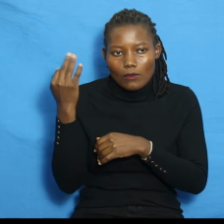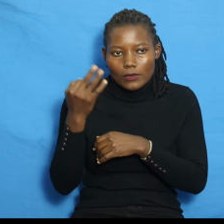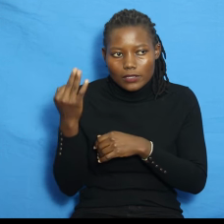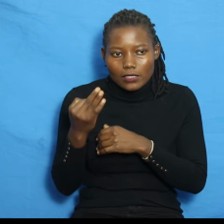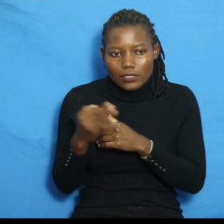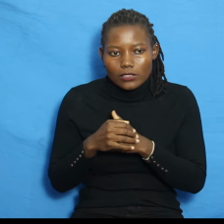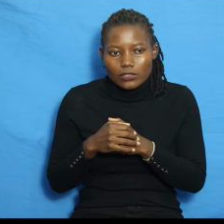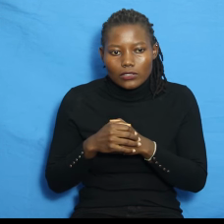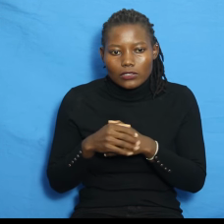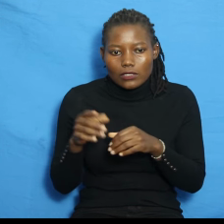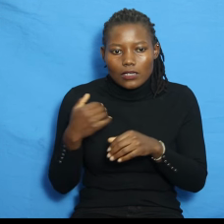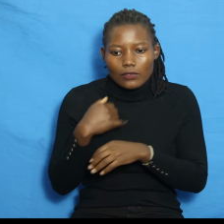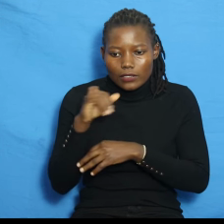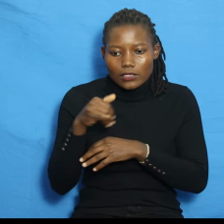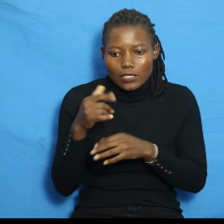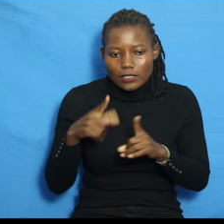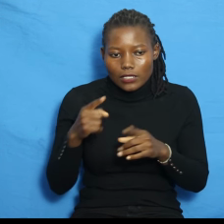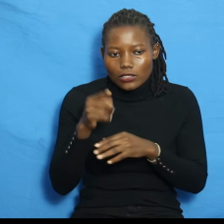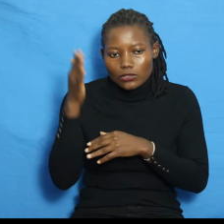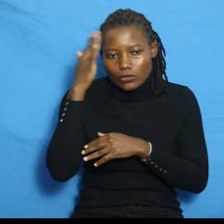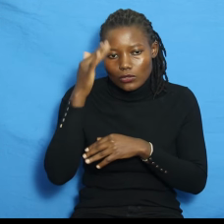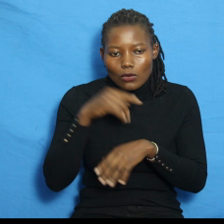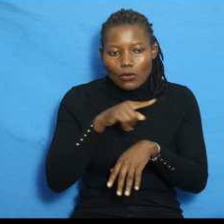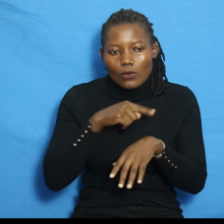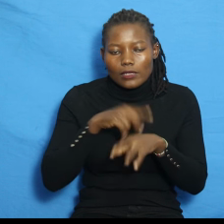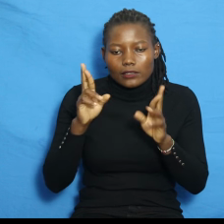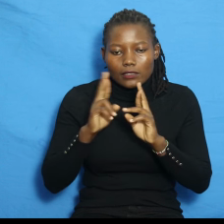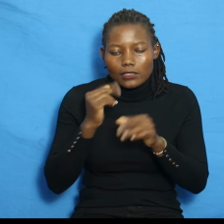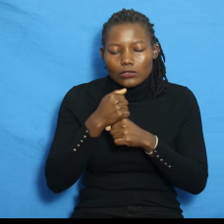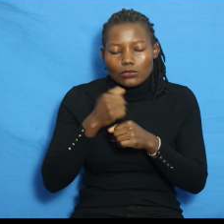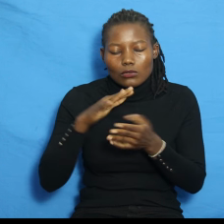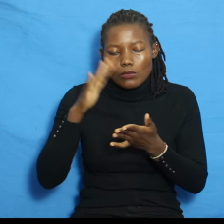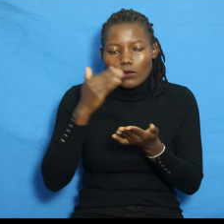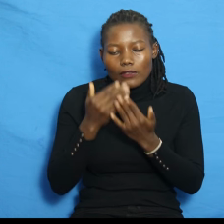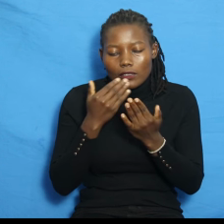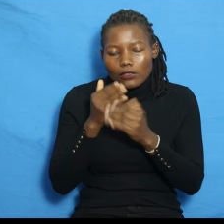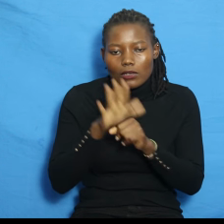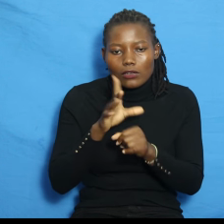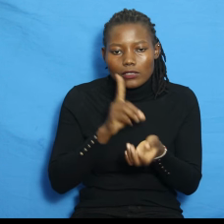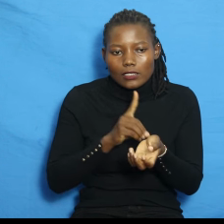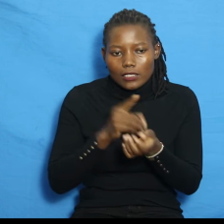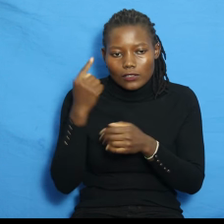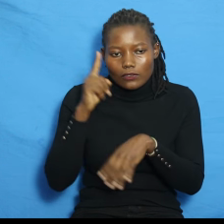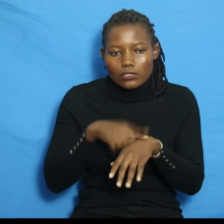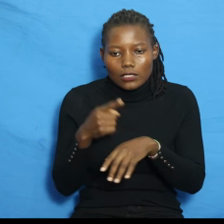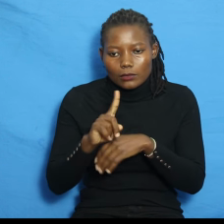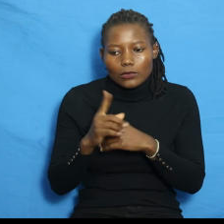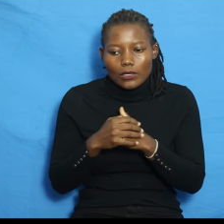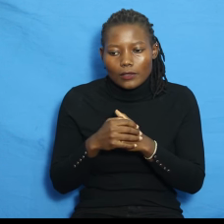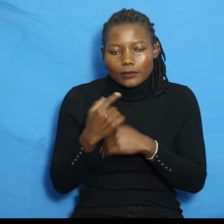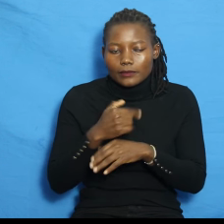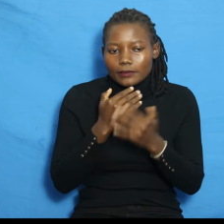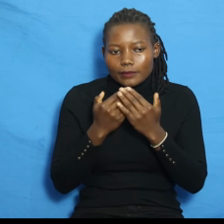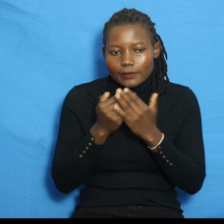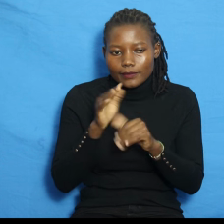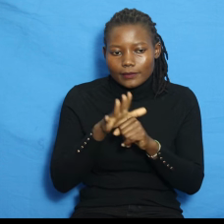presentations. I will just let you know when he's available to do that. Otherwise, Daktari, thank you so much for your time. And we really